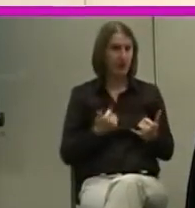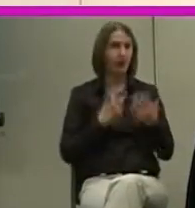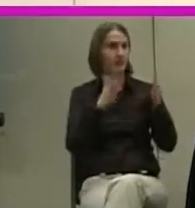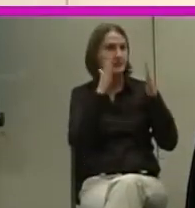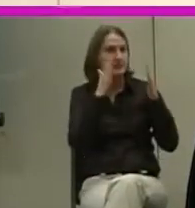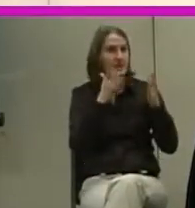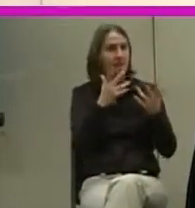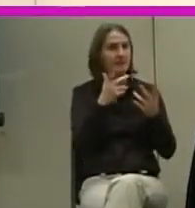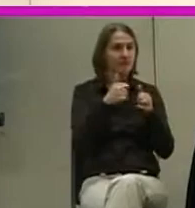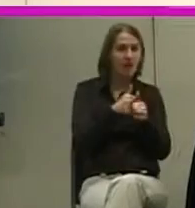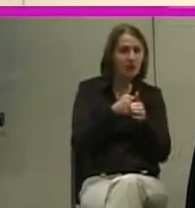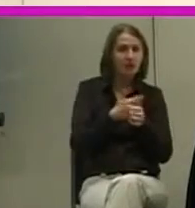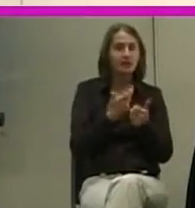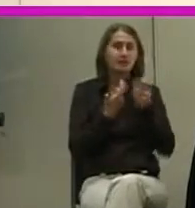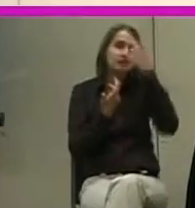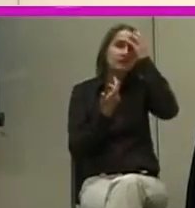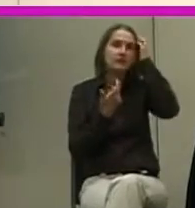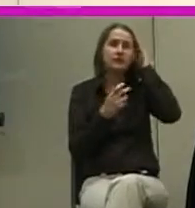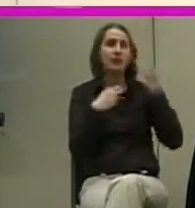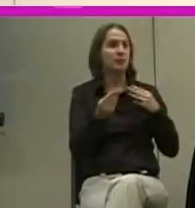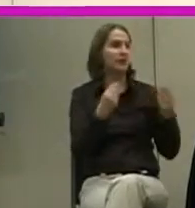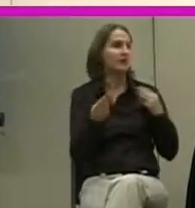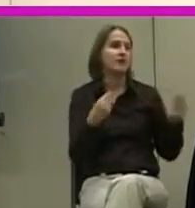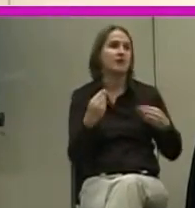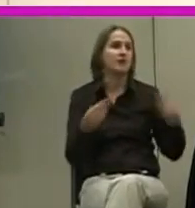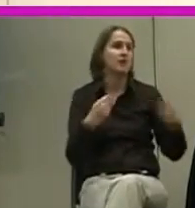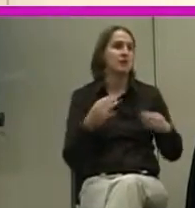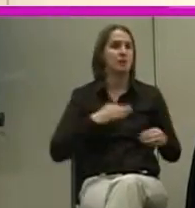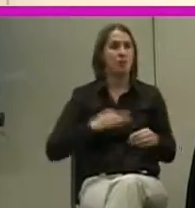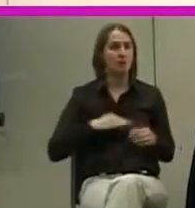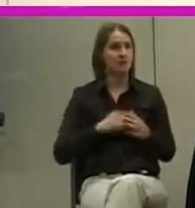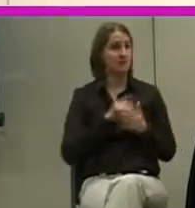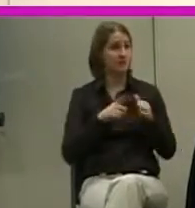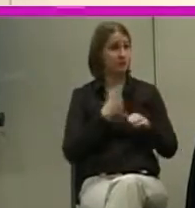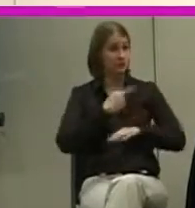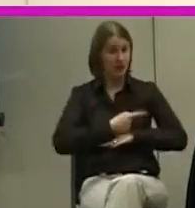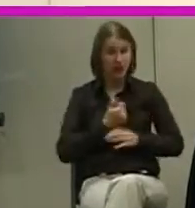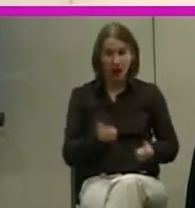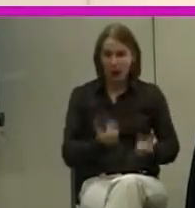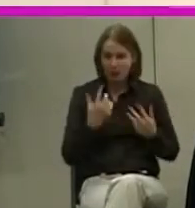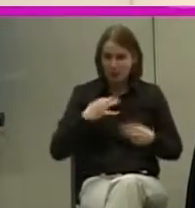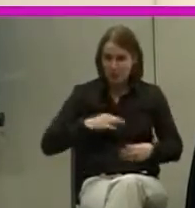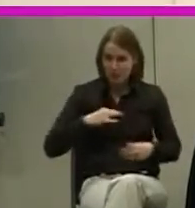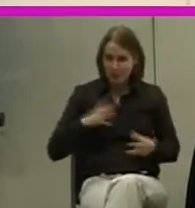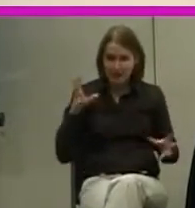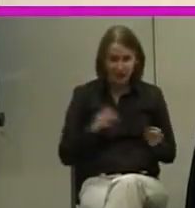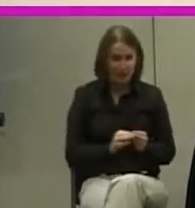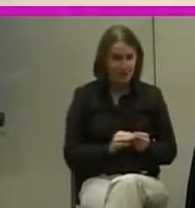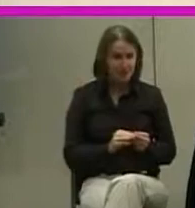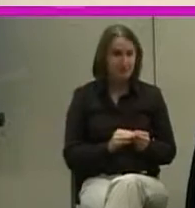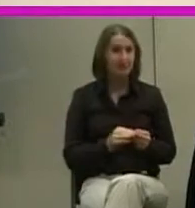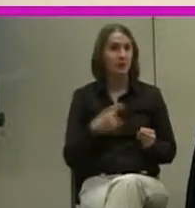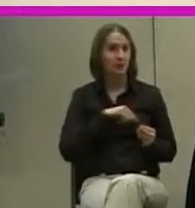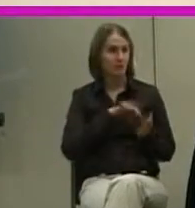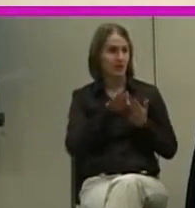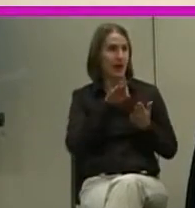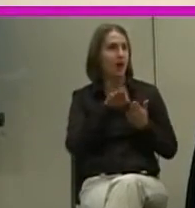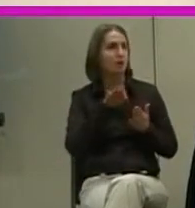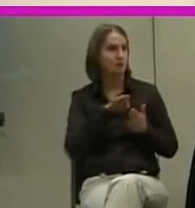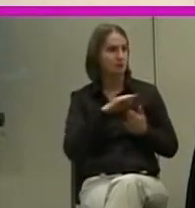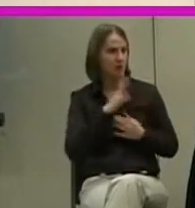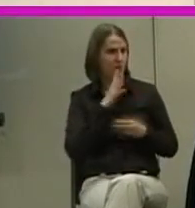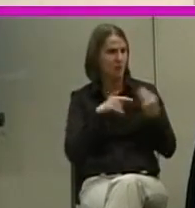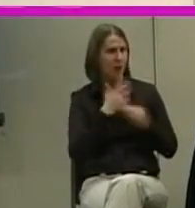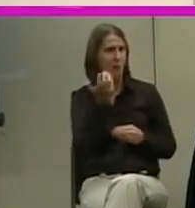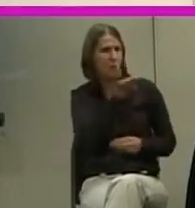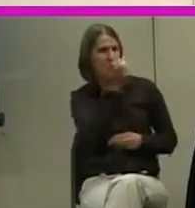following along. And I'm just giving them tons of points. And all I do on the first day is I say, how many points do you think we can add up? And then we count them at the end of the day and talk about, wow,